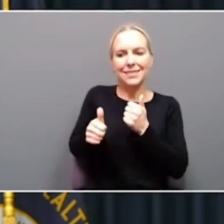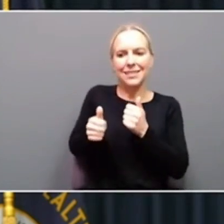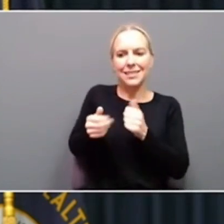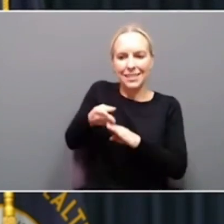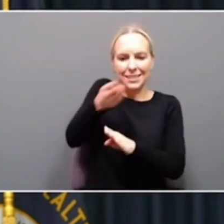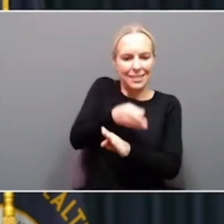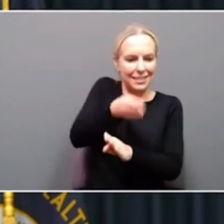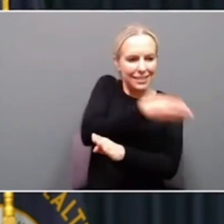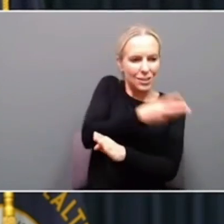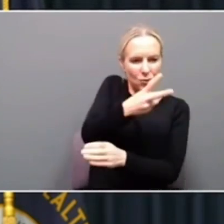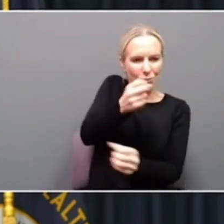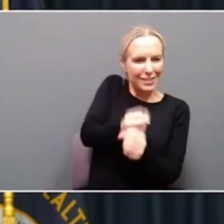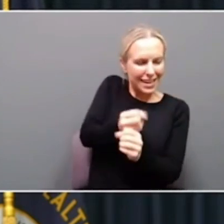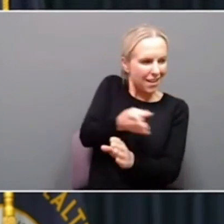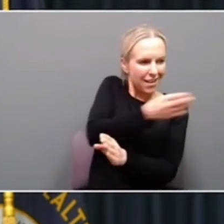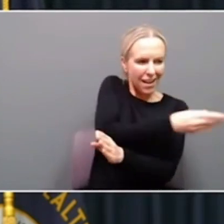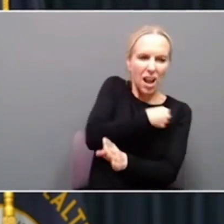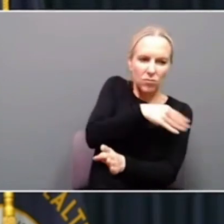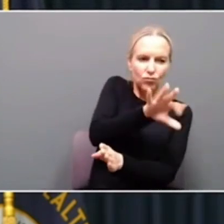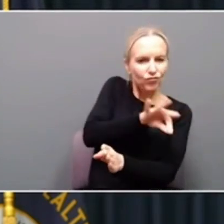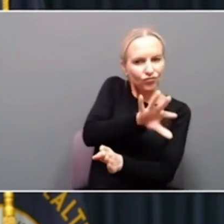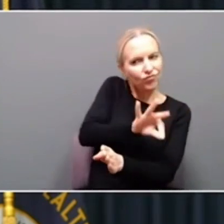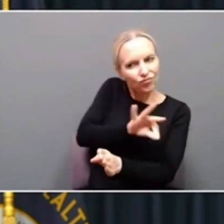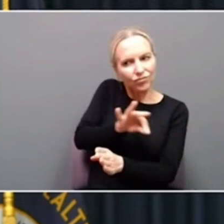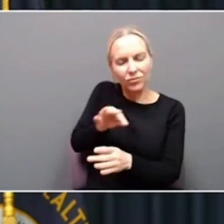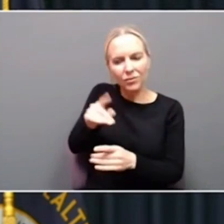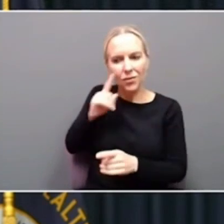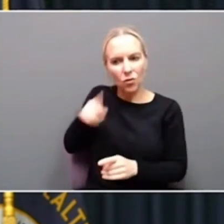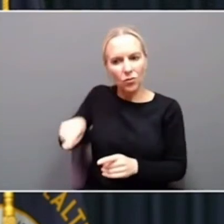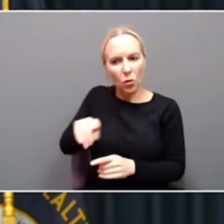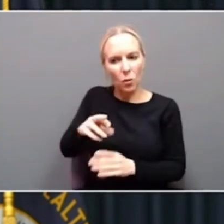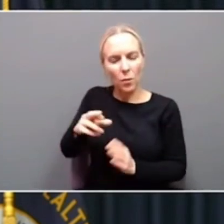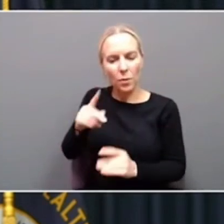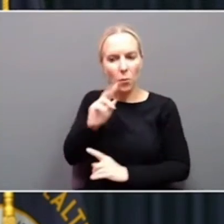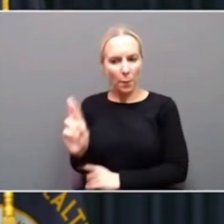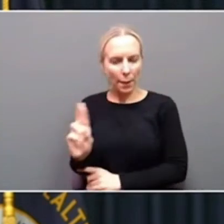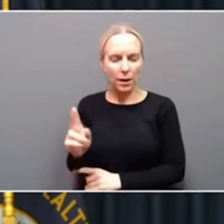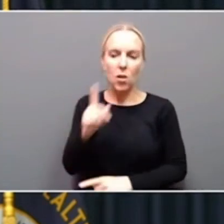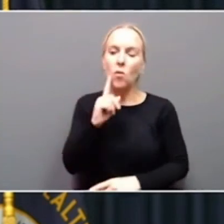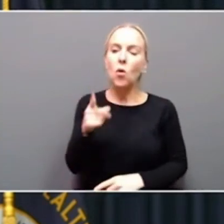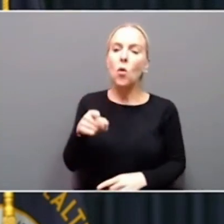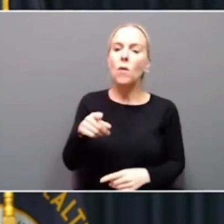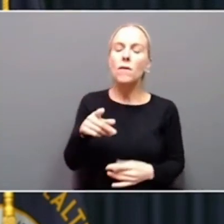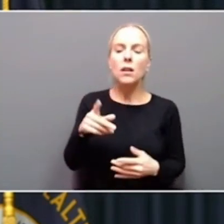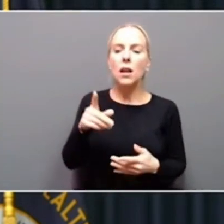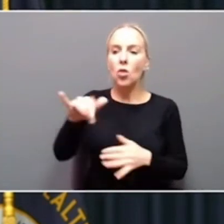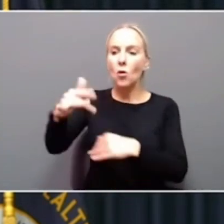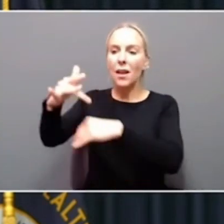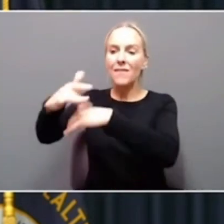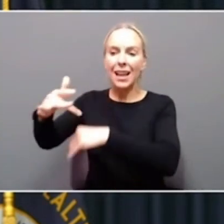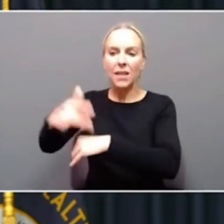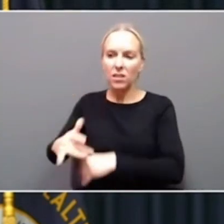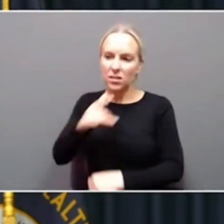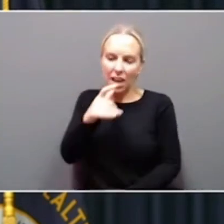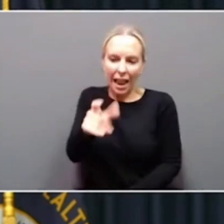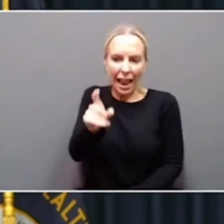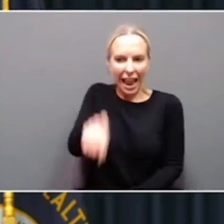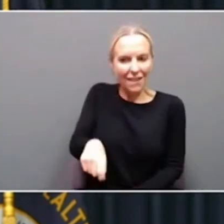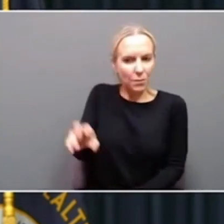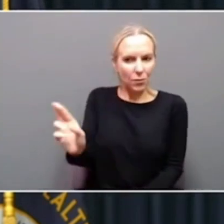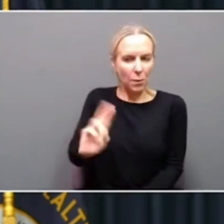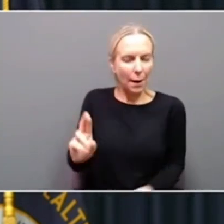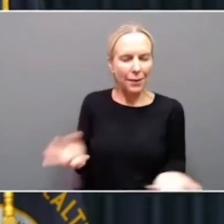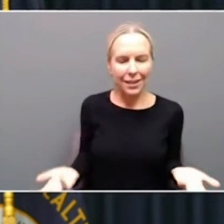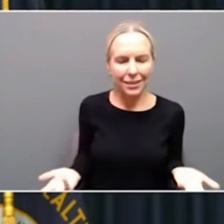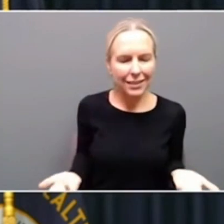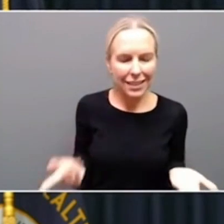2 years, and the outstanding vacancies are one of each. Both do not have to be Republicans. So suggesting